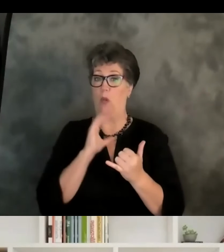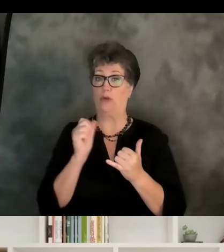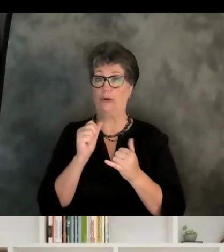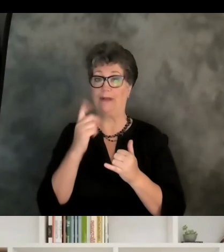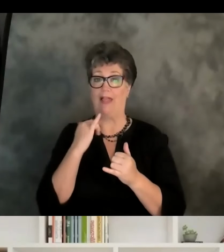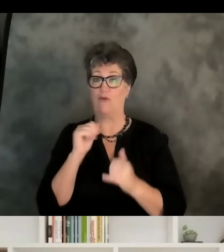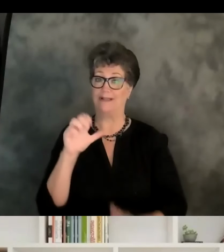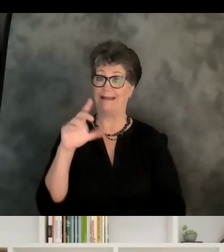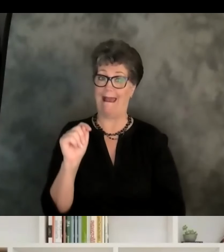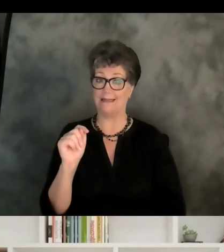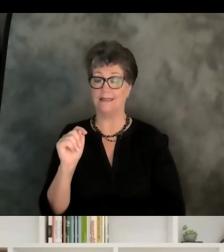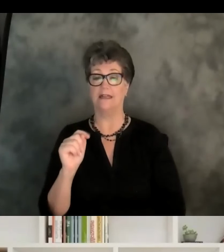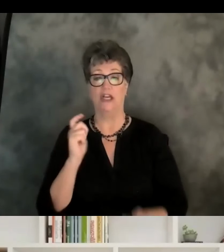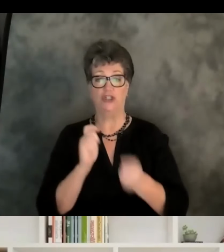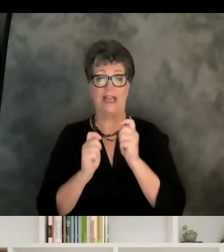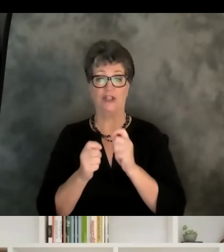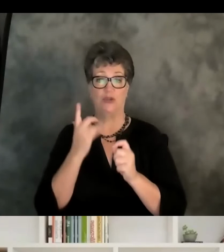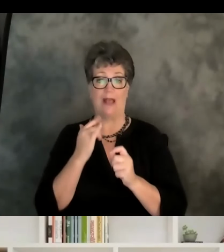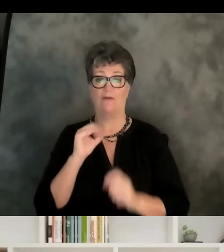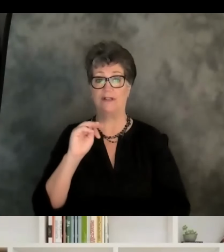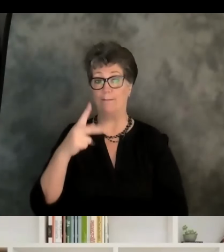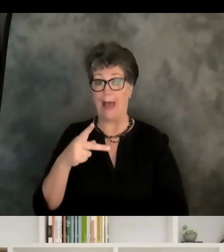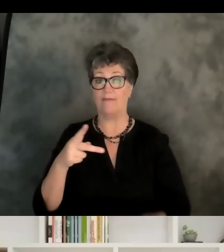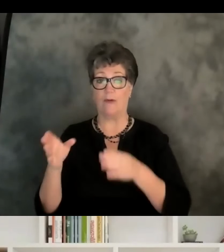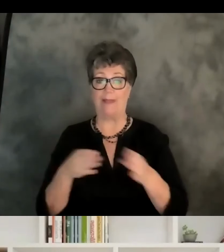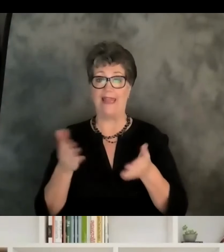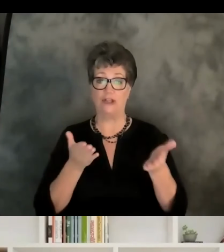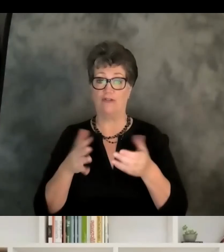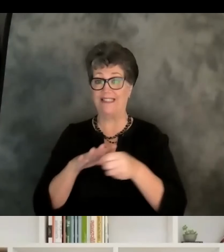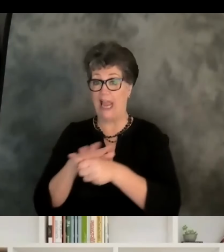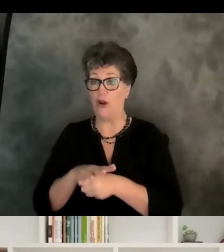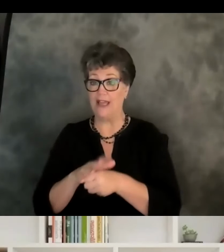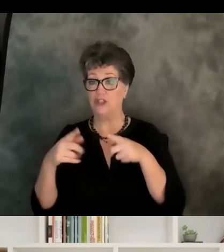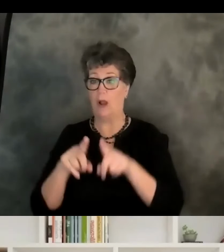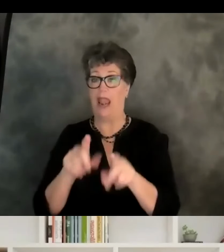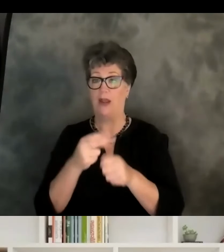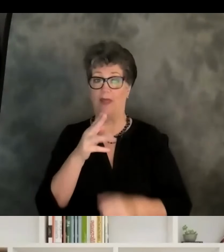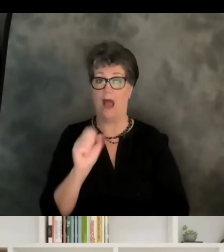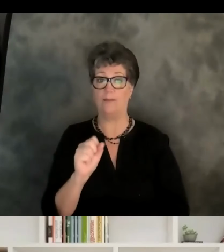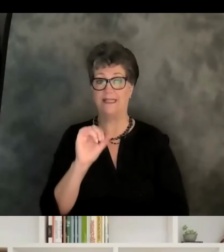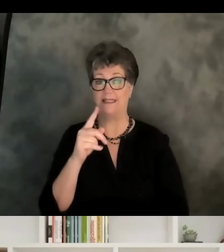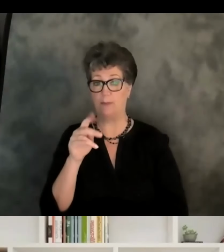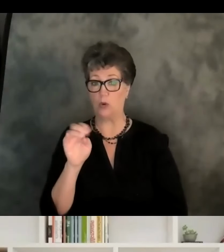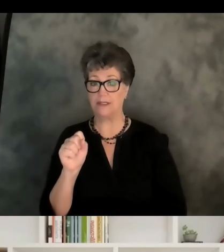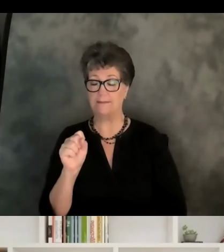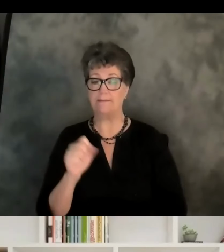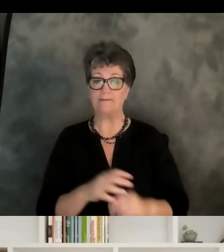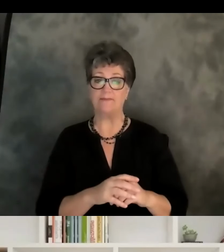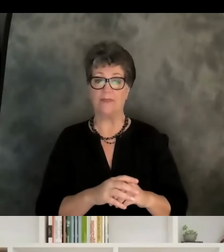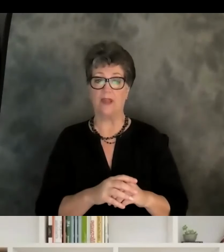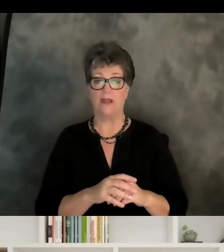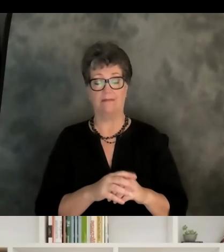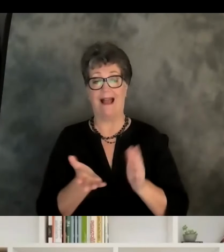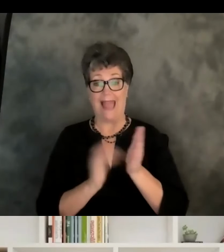Californians Act, changes to California's map of planning and service areas to align with hubs and spokes,